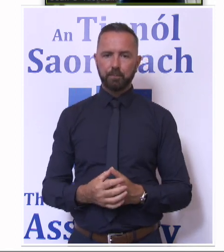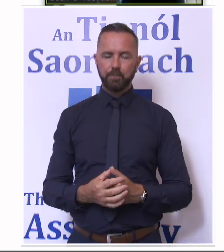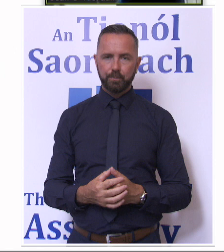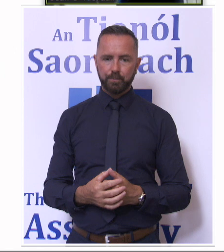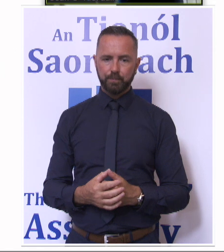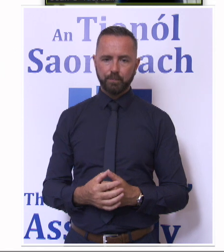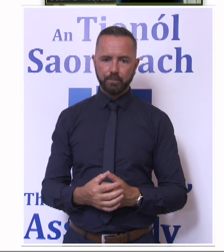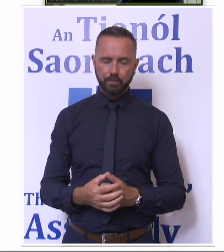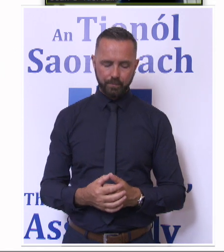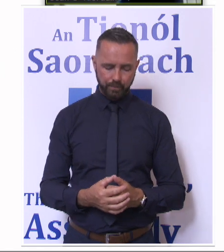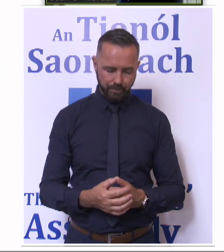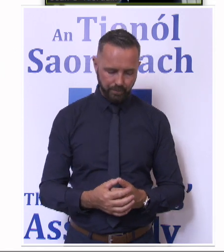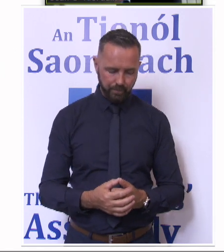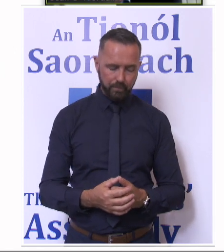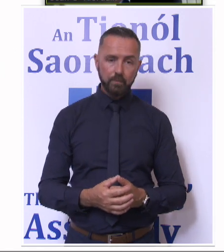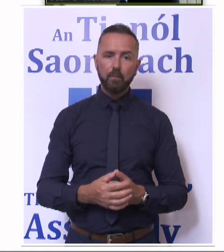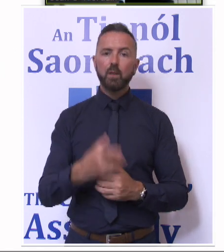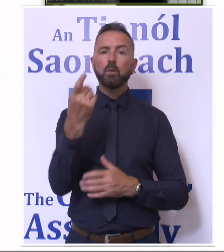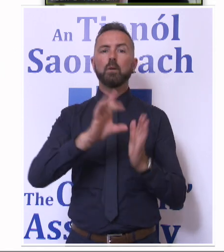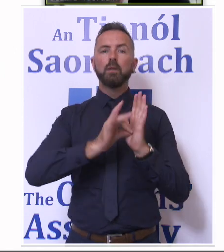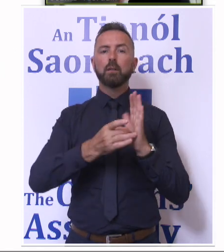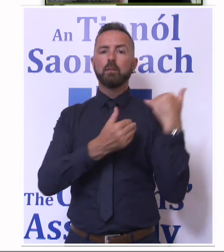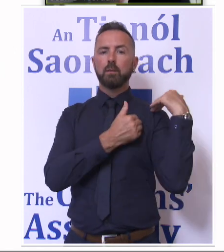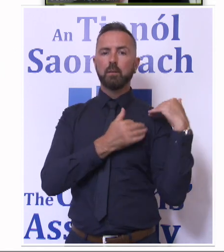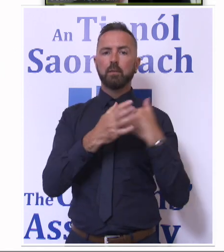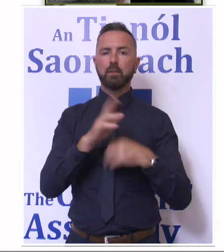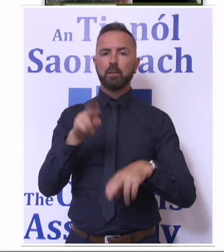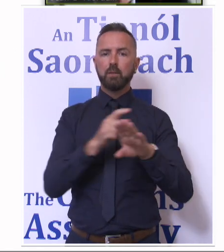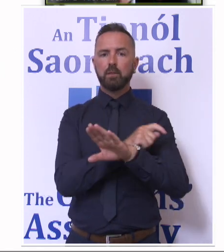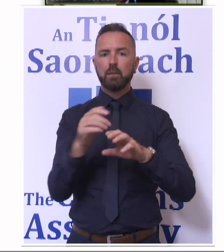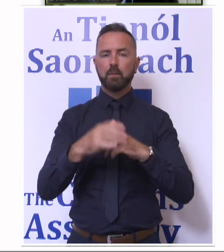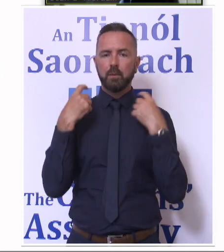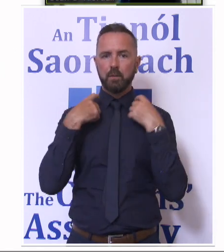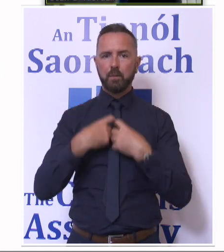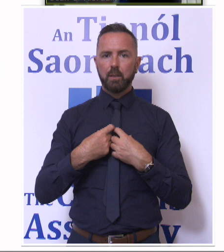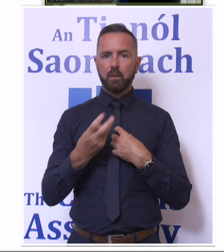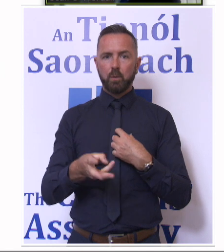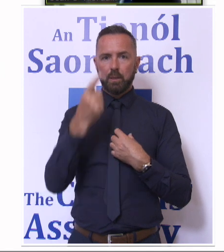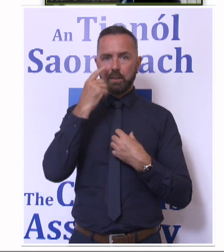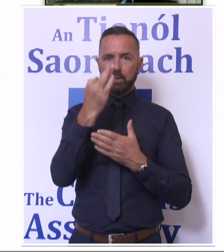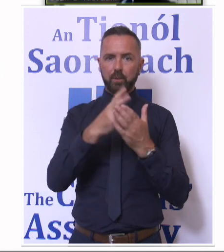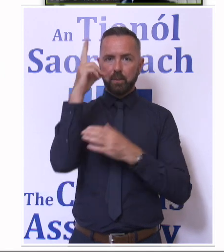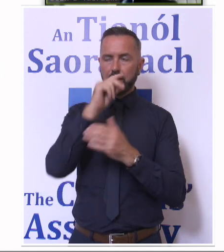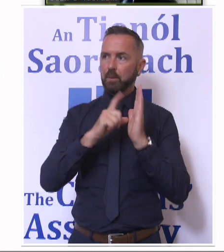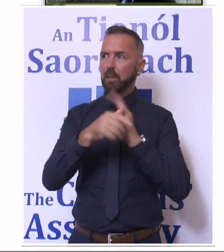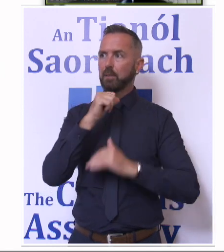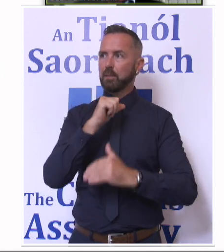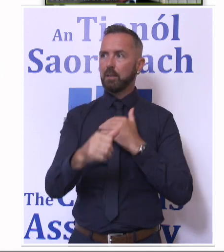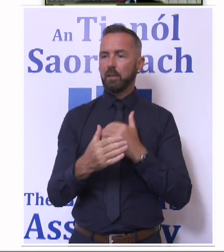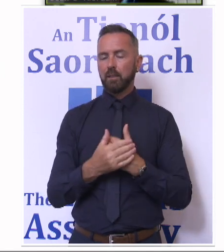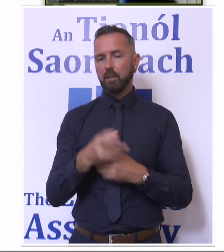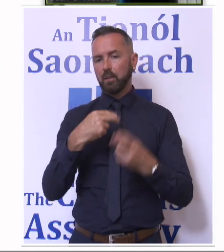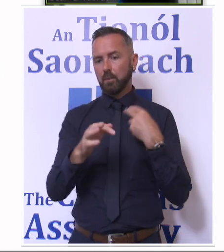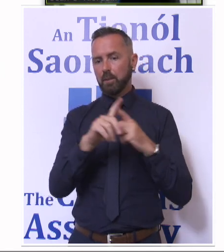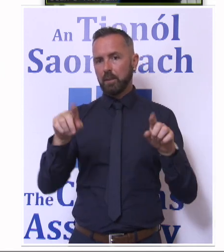A key core role for these new types of mayors, and we'll see examples of them later on today, coming